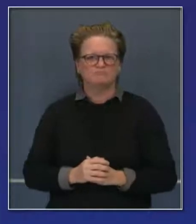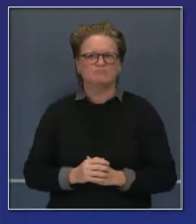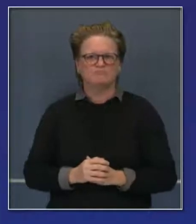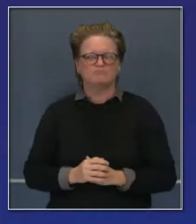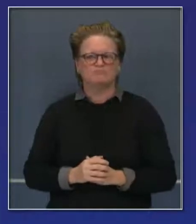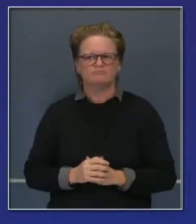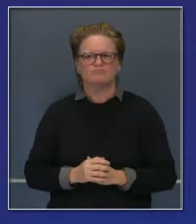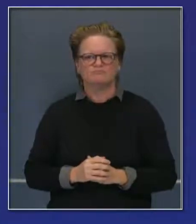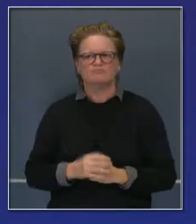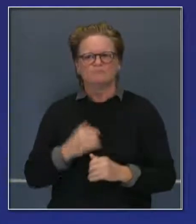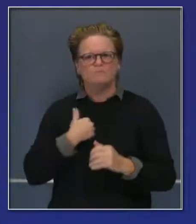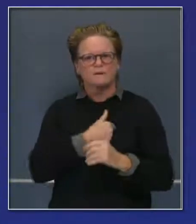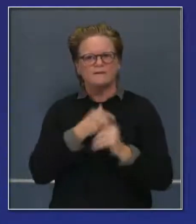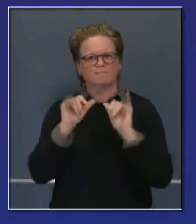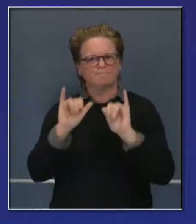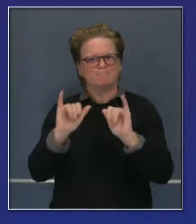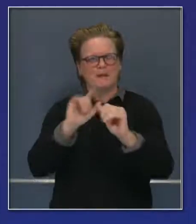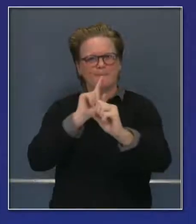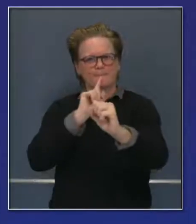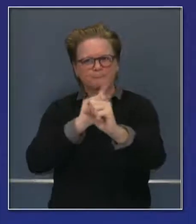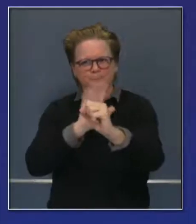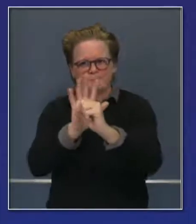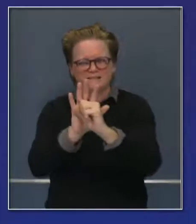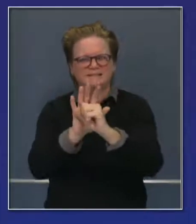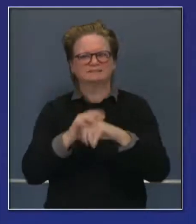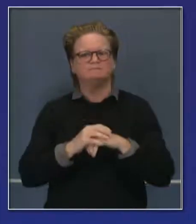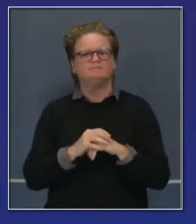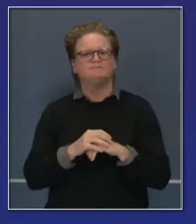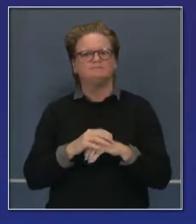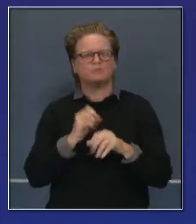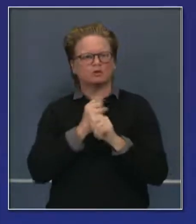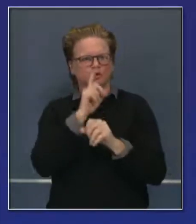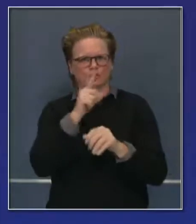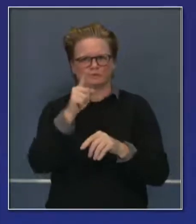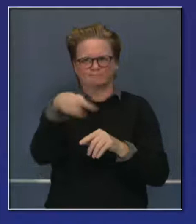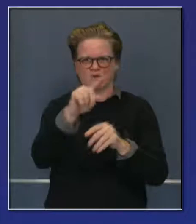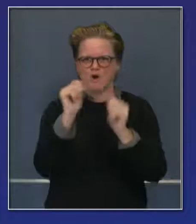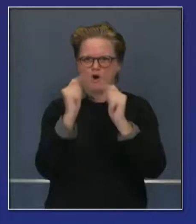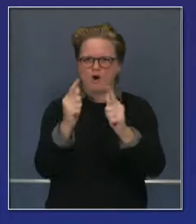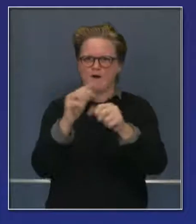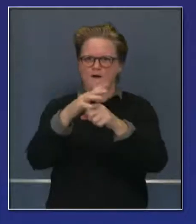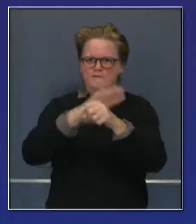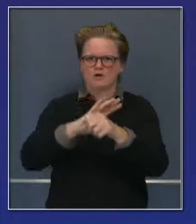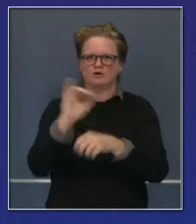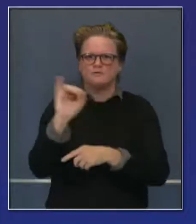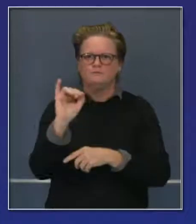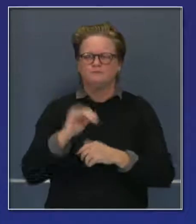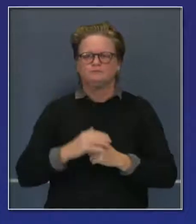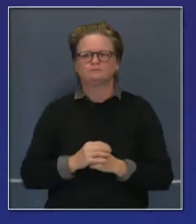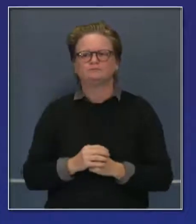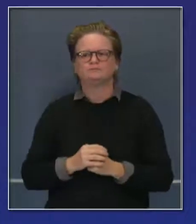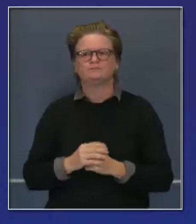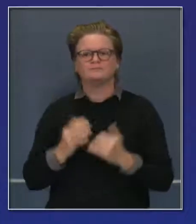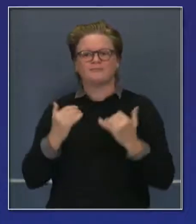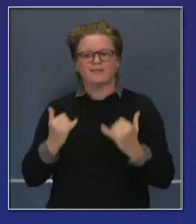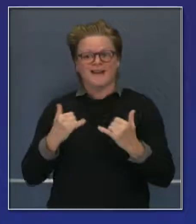all Californians. So it's with that that I'm very proud to bring up Peter Lee, the head of executive director of Covered California. No one does it